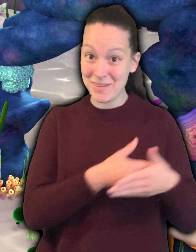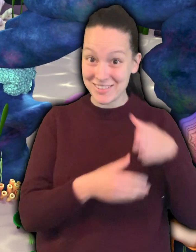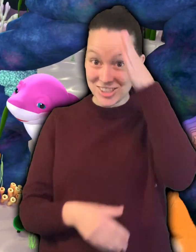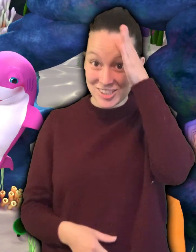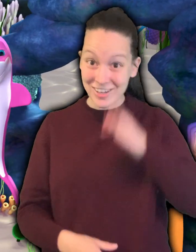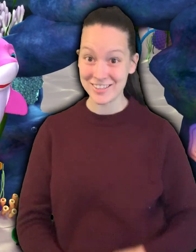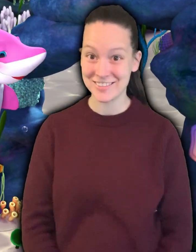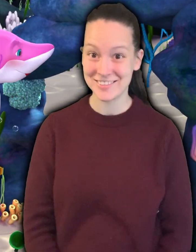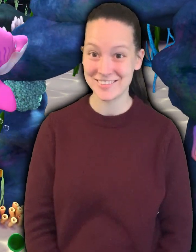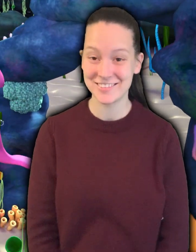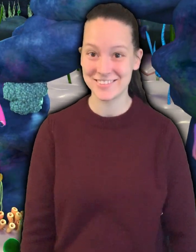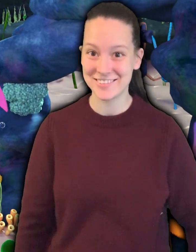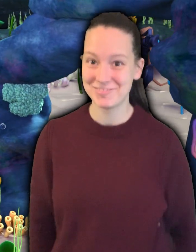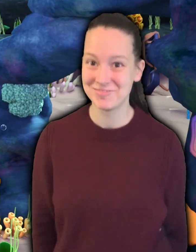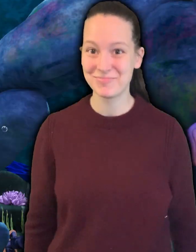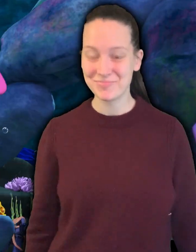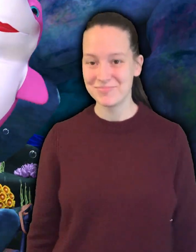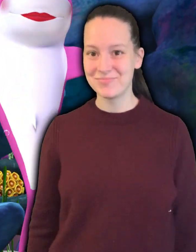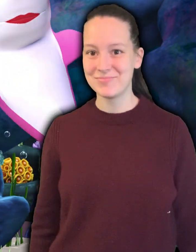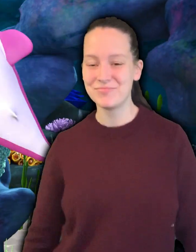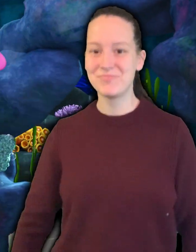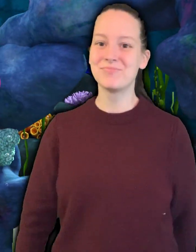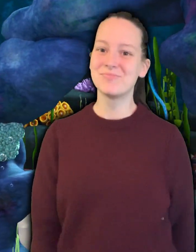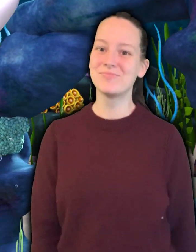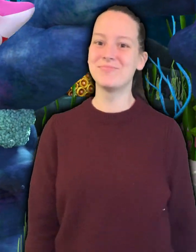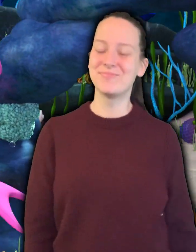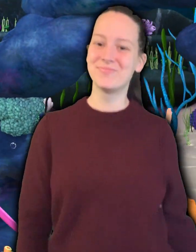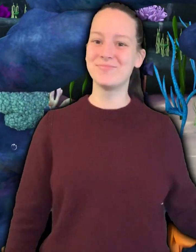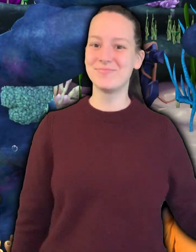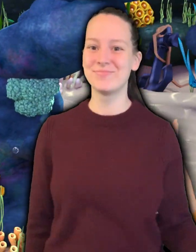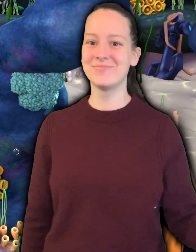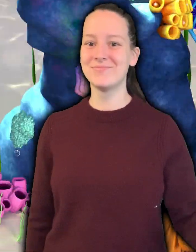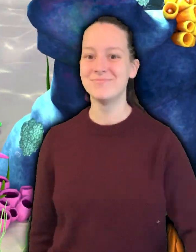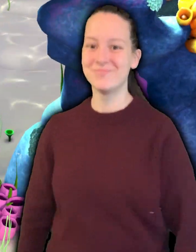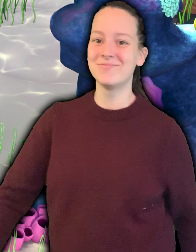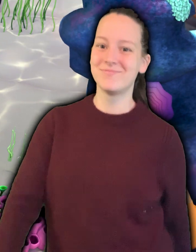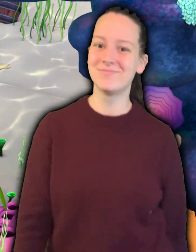baby shark oh